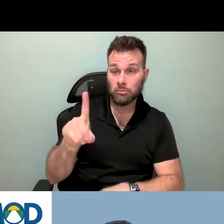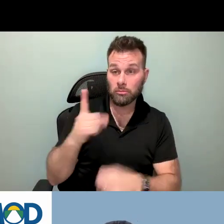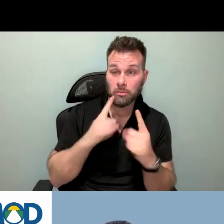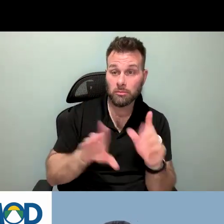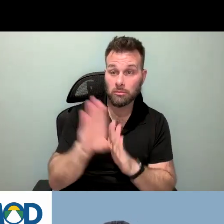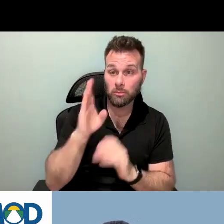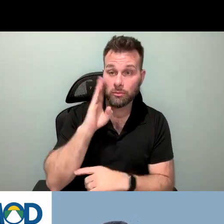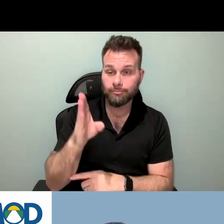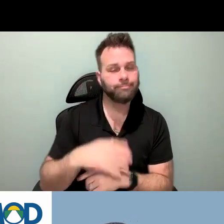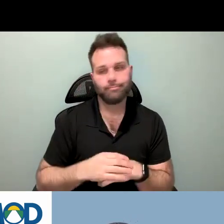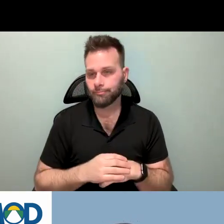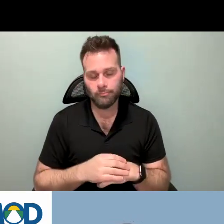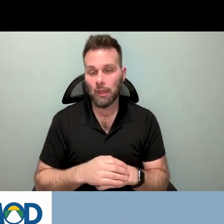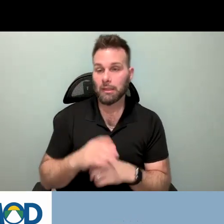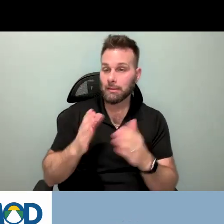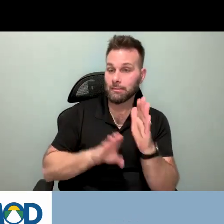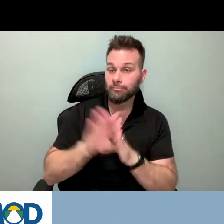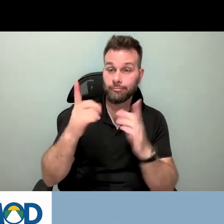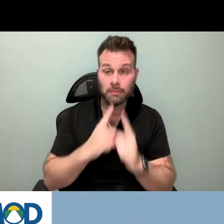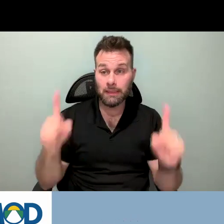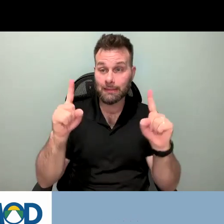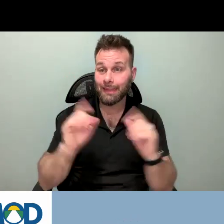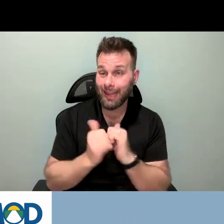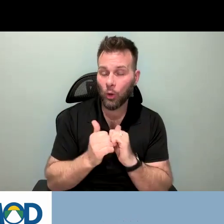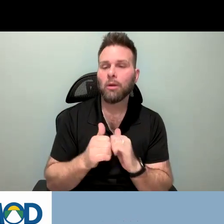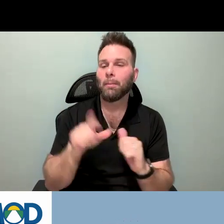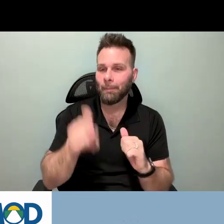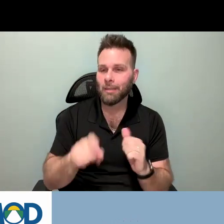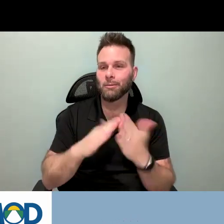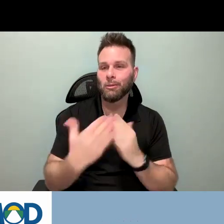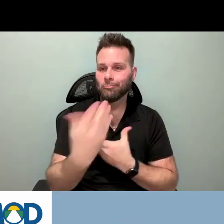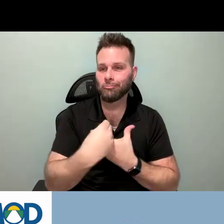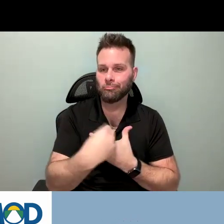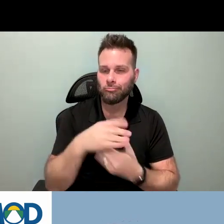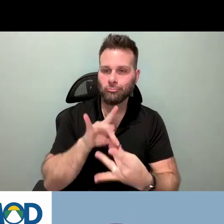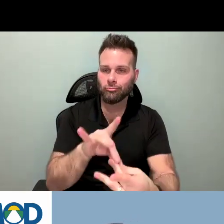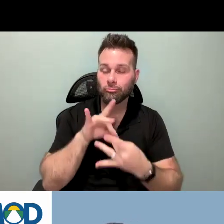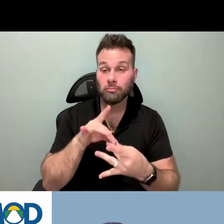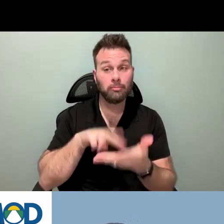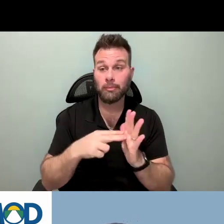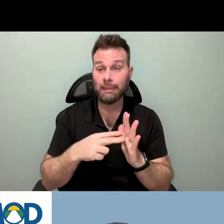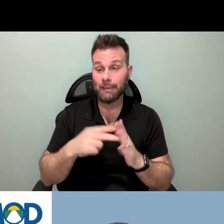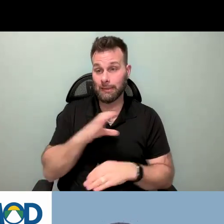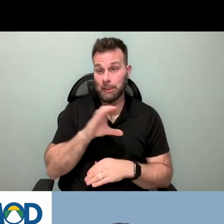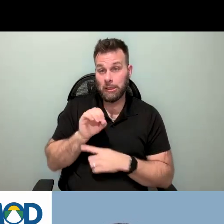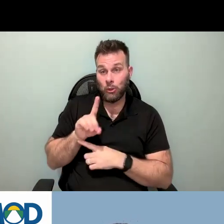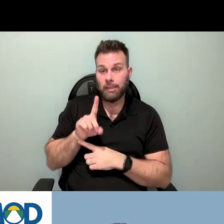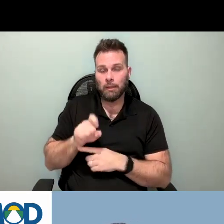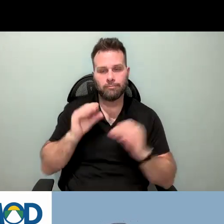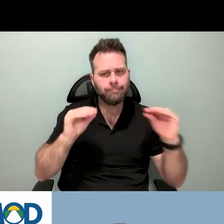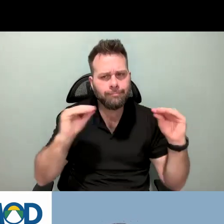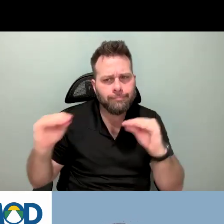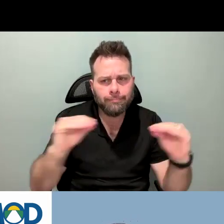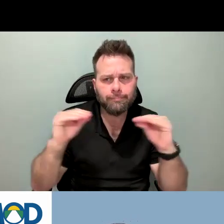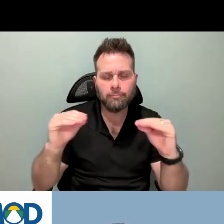COD. A successful COD is built on strong community engagement. This means educating the community about the Commission's purpose and building support for